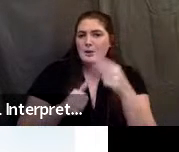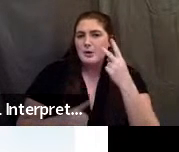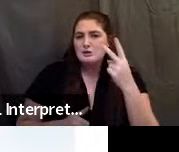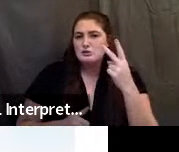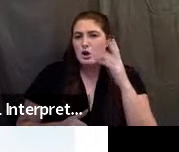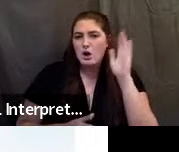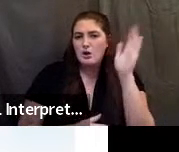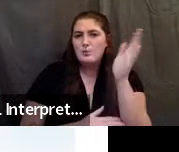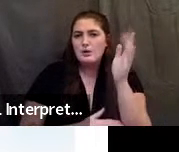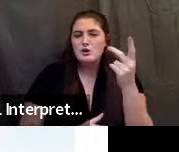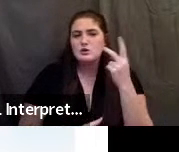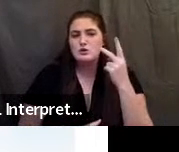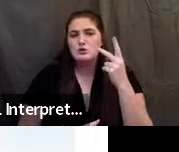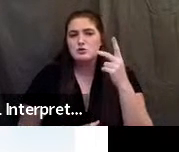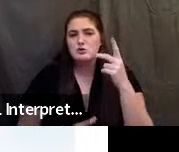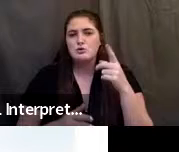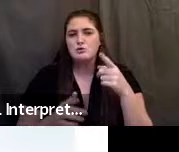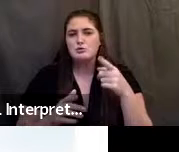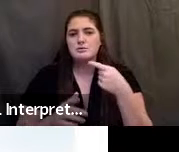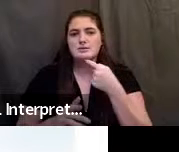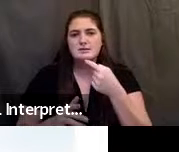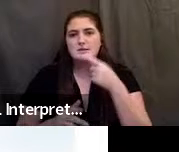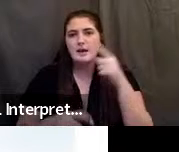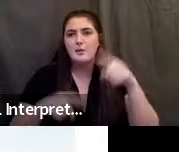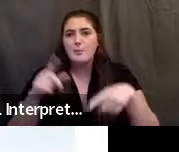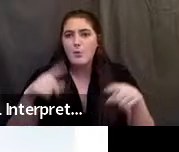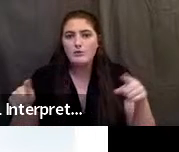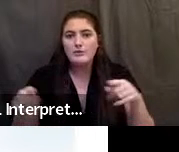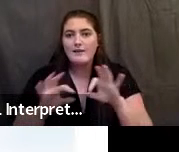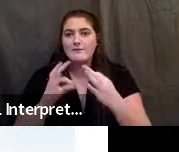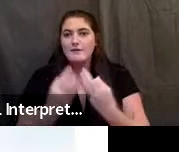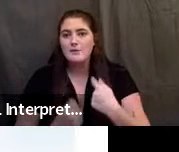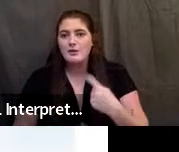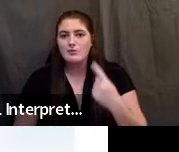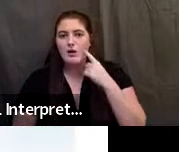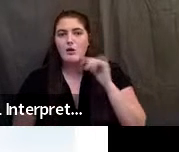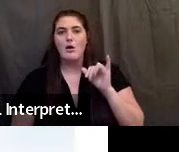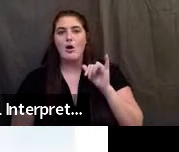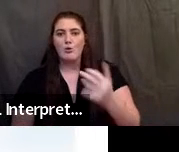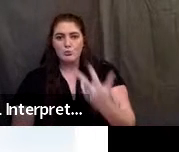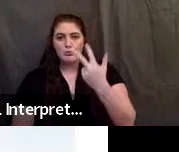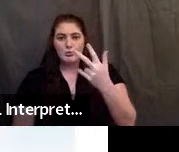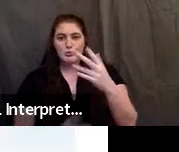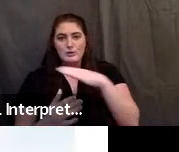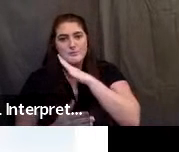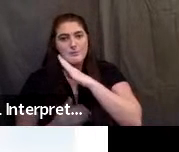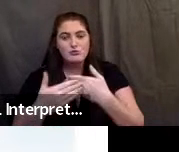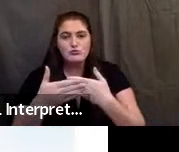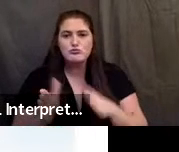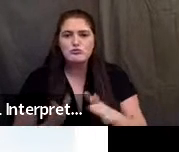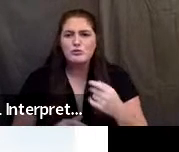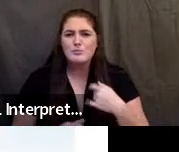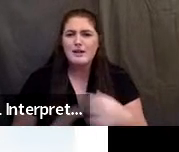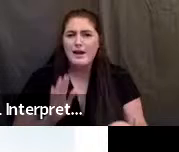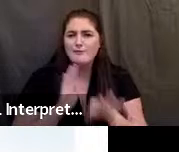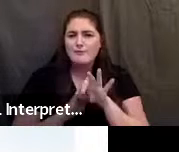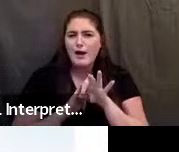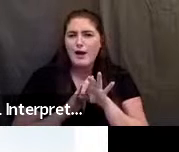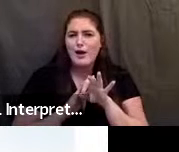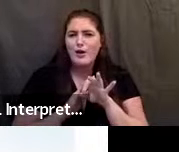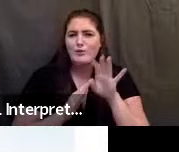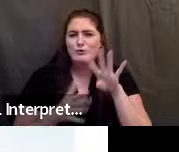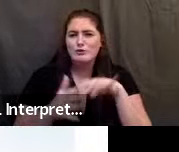to it as a multifamily, and I was like, oh, are there 3 bedrooms in here? And then I looked at the plans. I found a table somewhere that listed 2. So